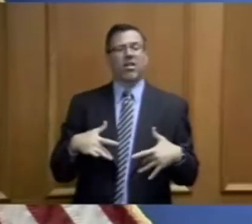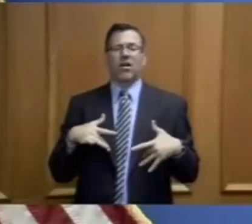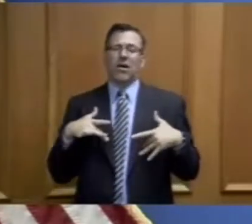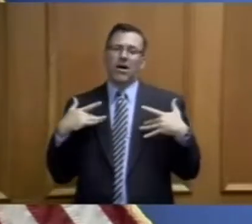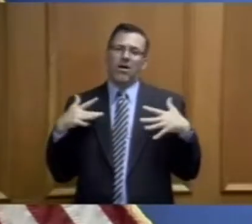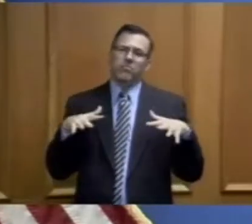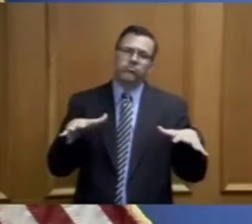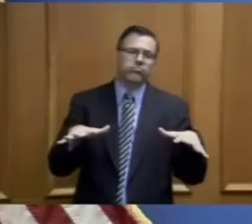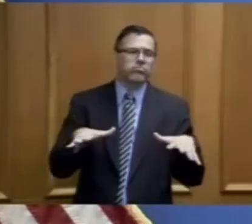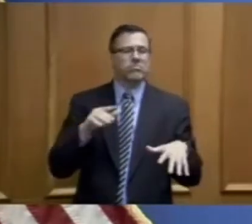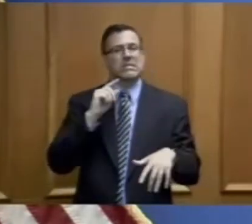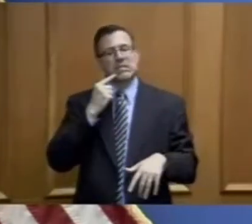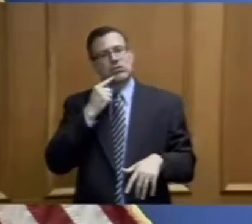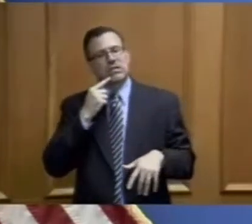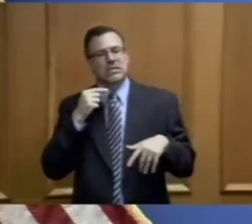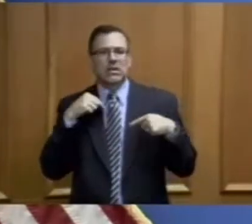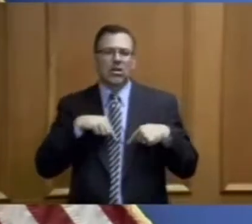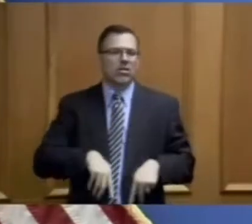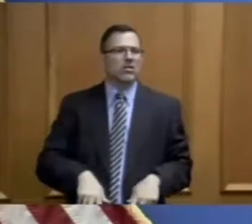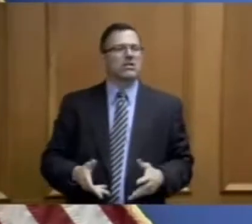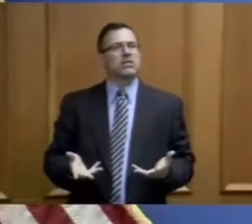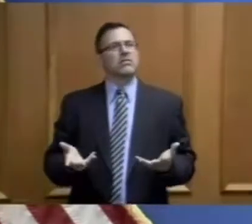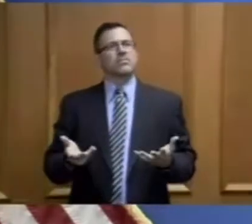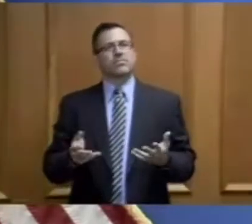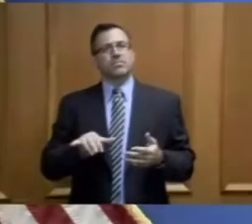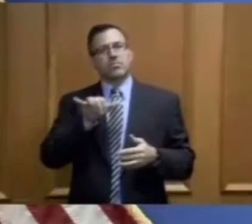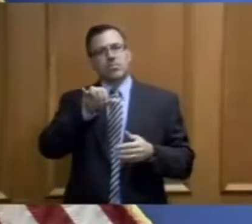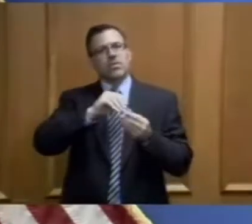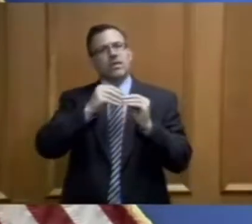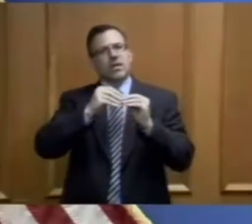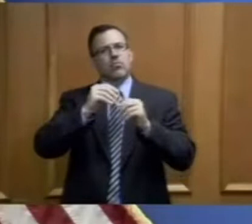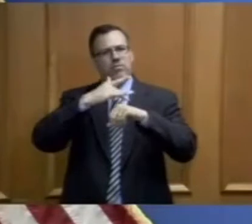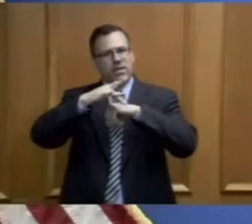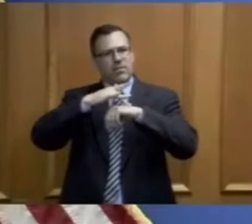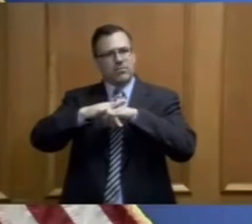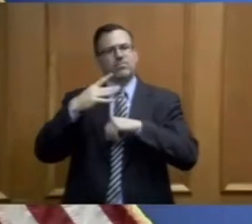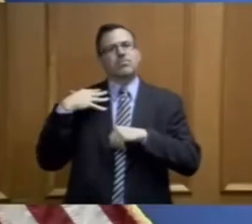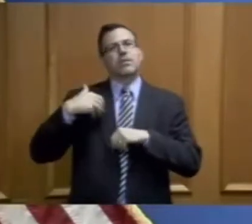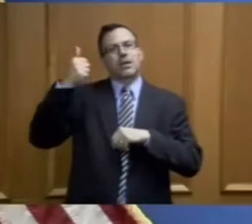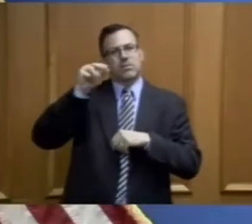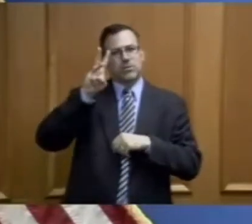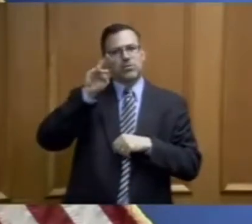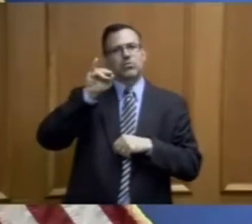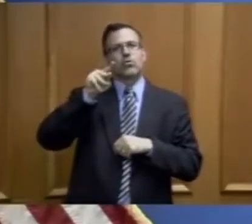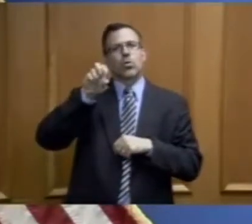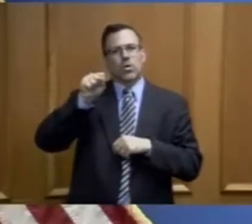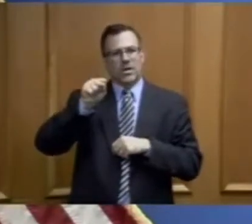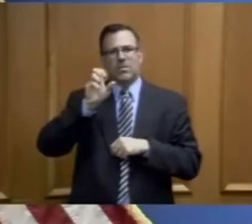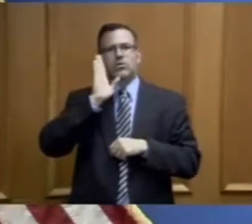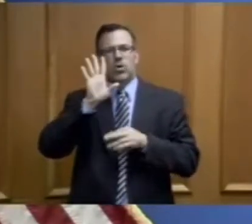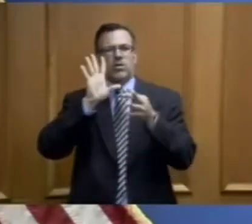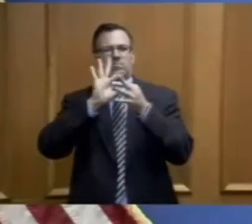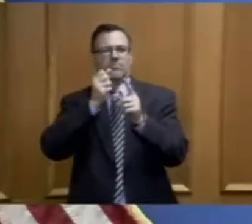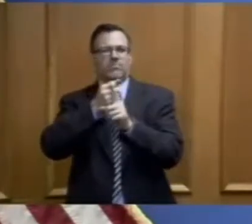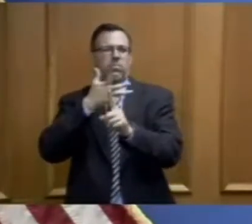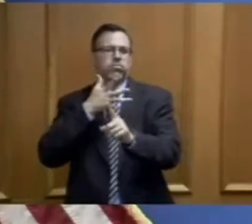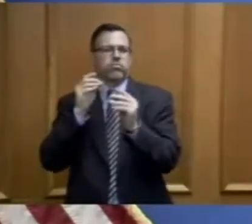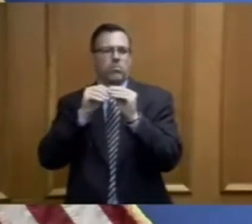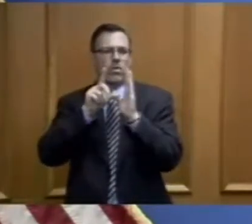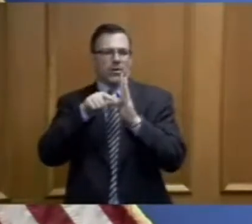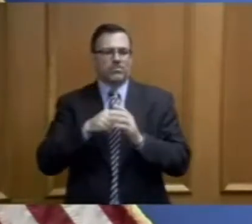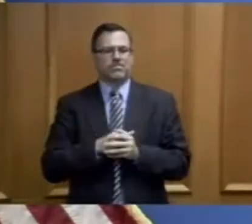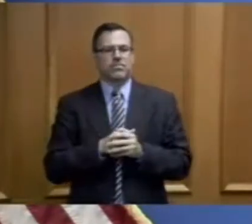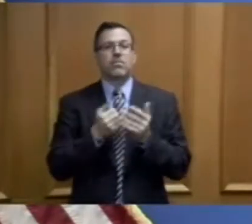frontline work, anxiety and depression, and that hotline will be available to them. Commissioner Williams will discuss that in a minute. I want to talk a second about our